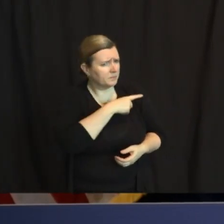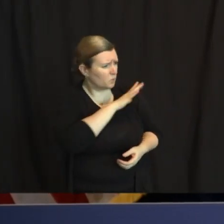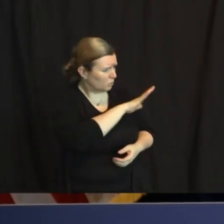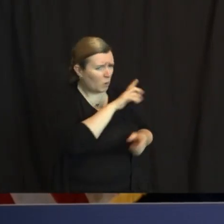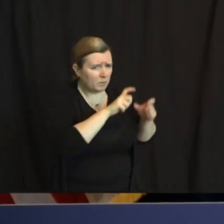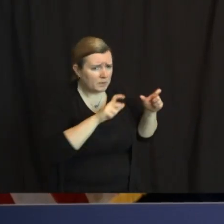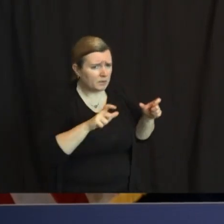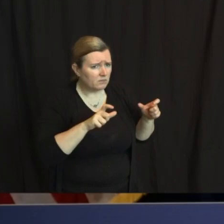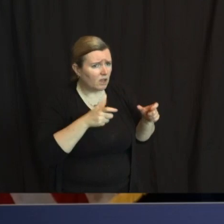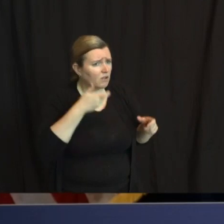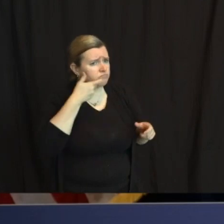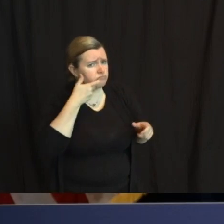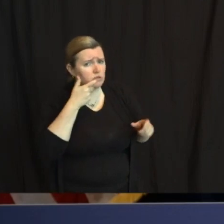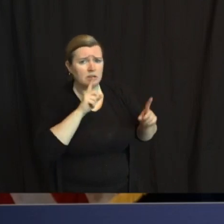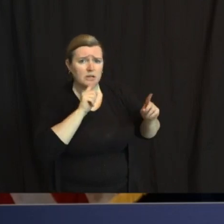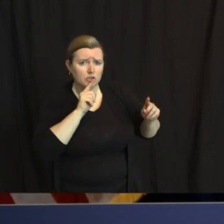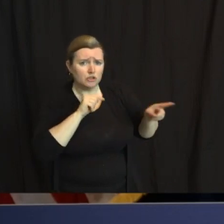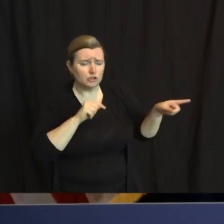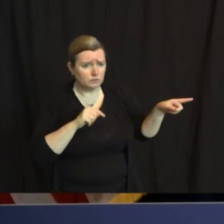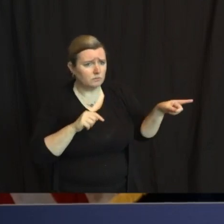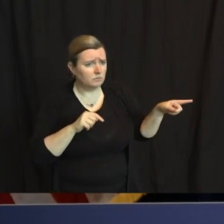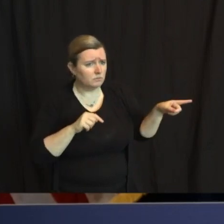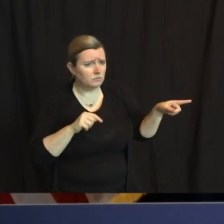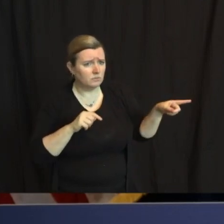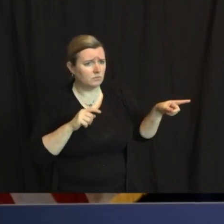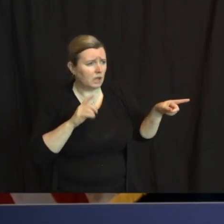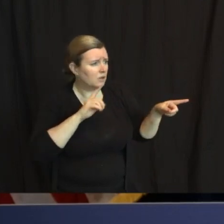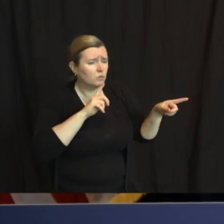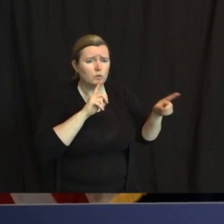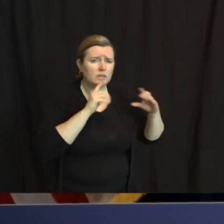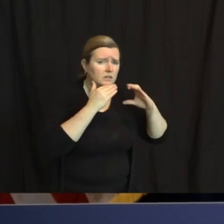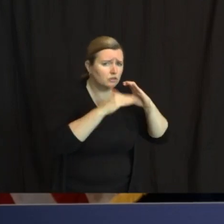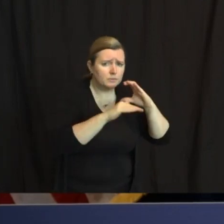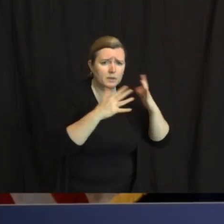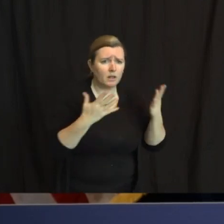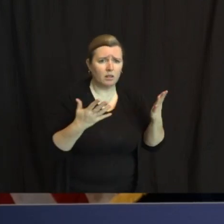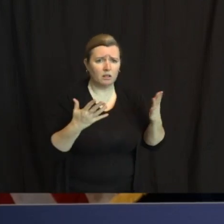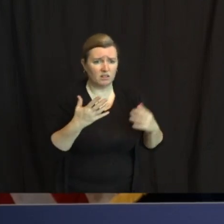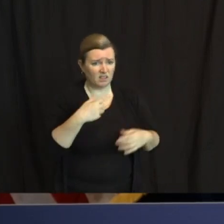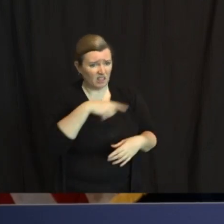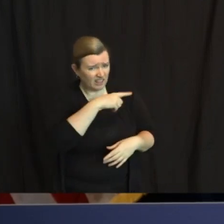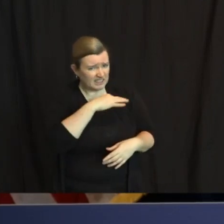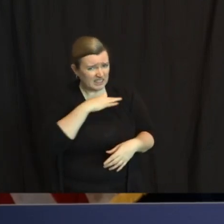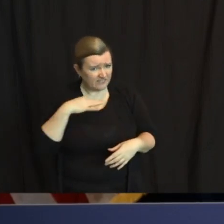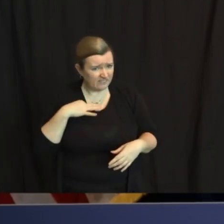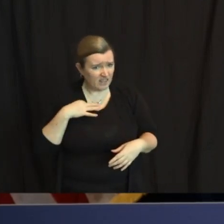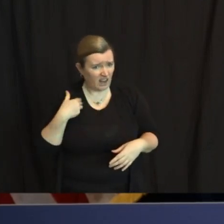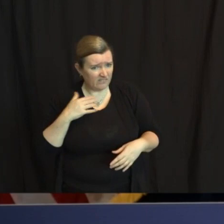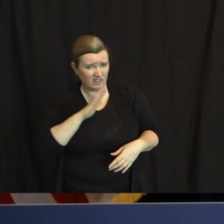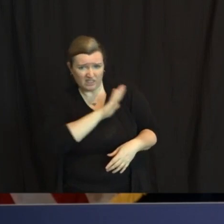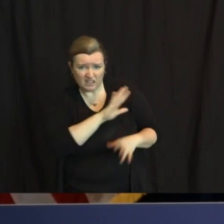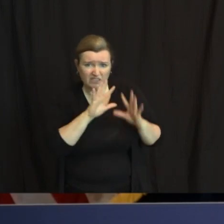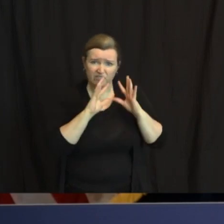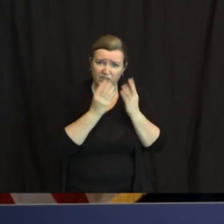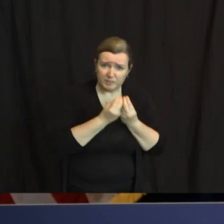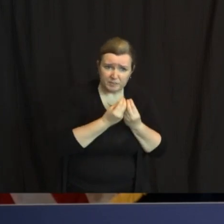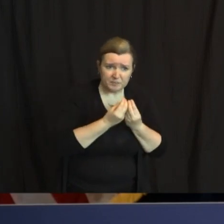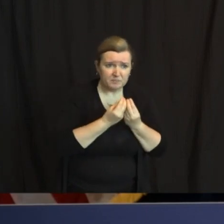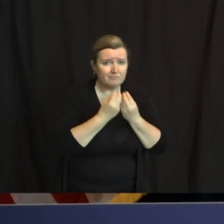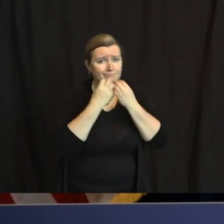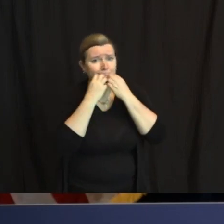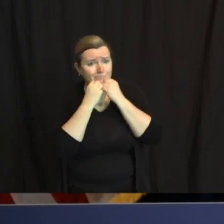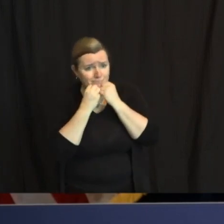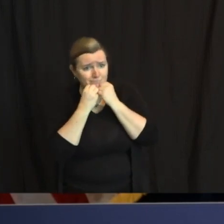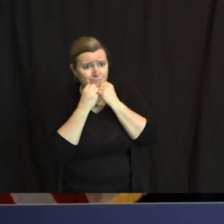phone or answering, replying to emails, or also got their own issues with their own families and neighbors and friends and